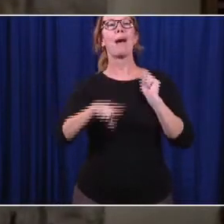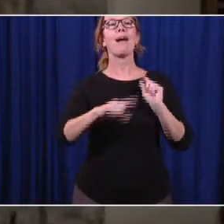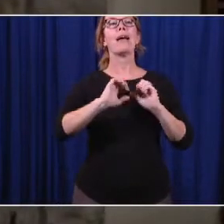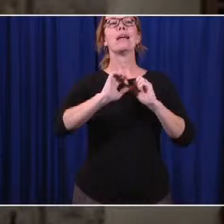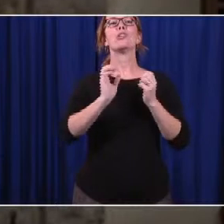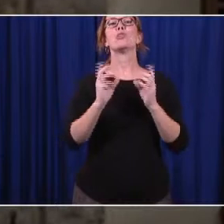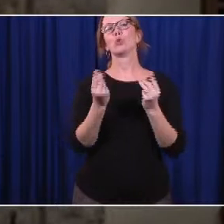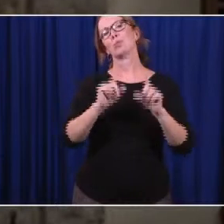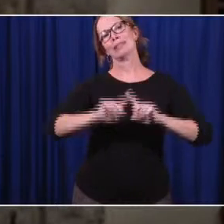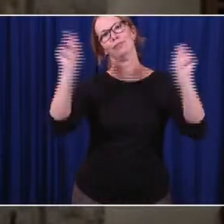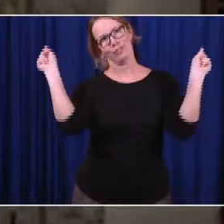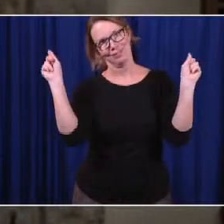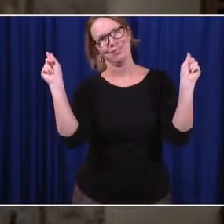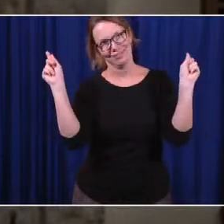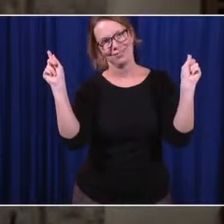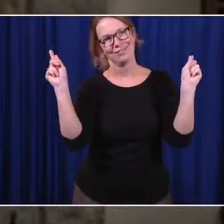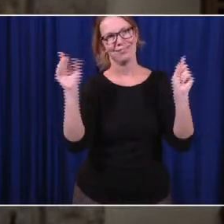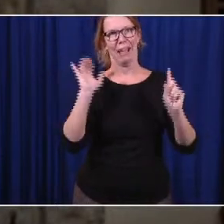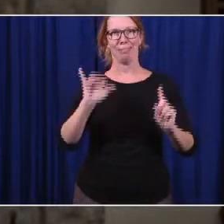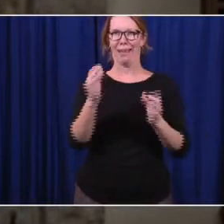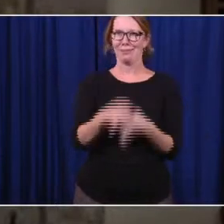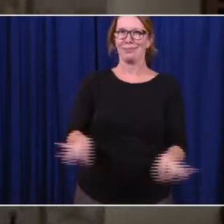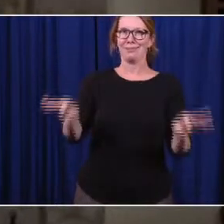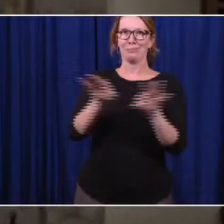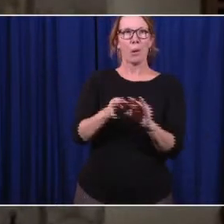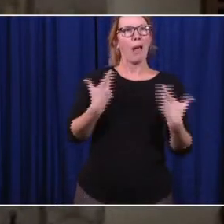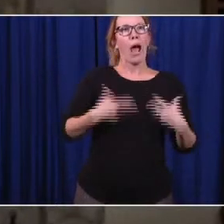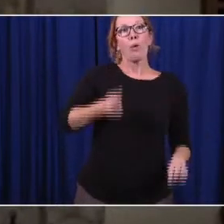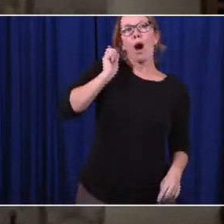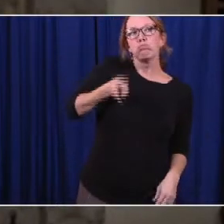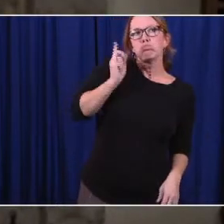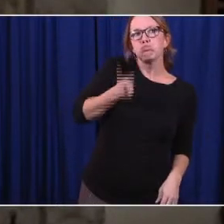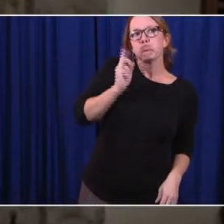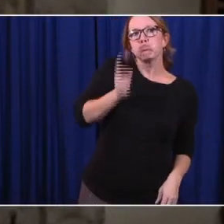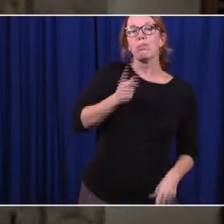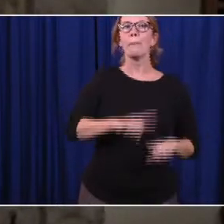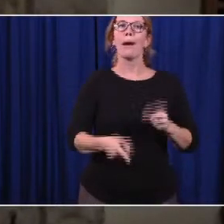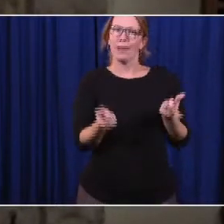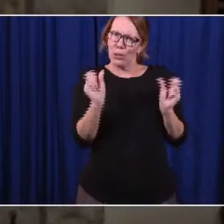we should be doing. I think that really is really the key.